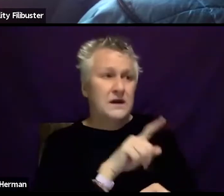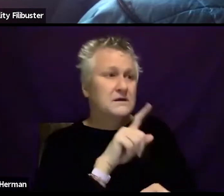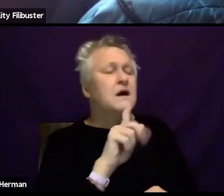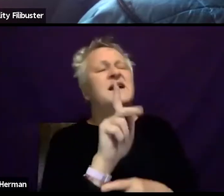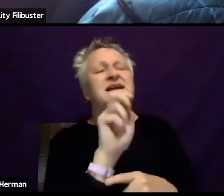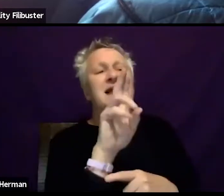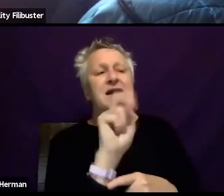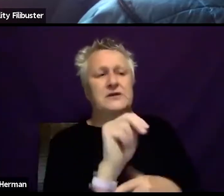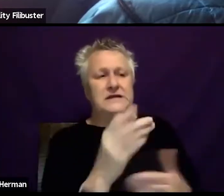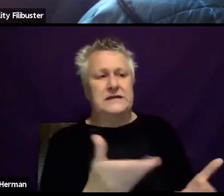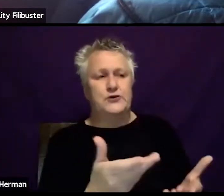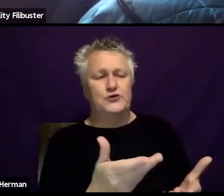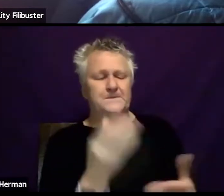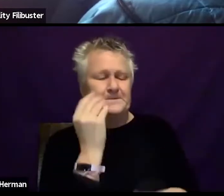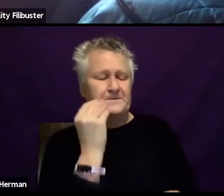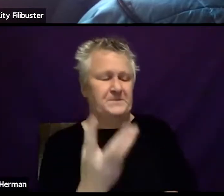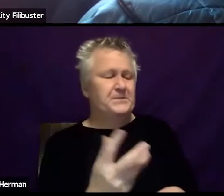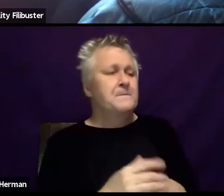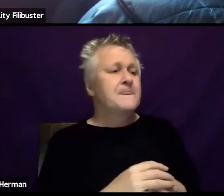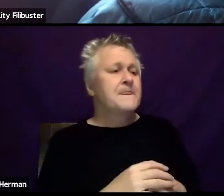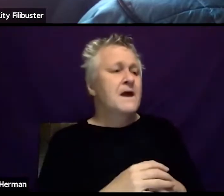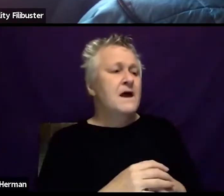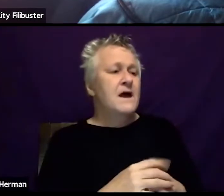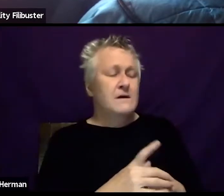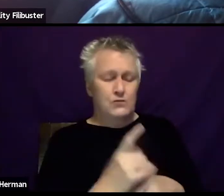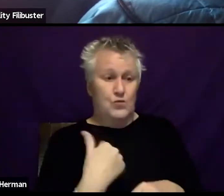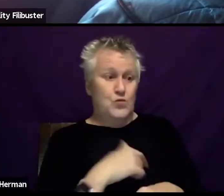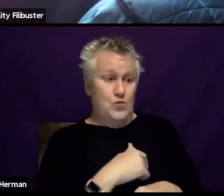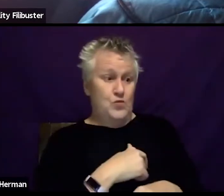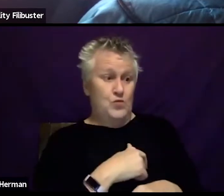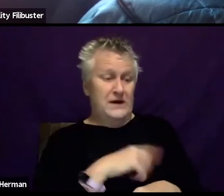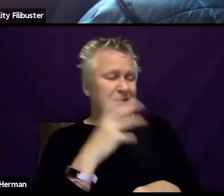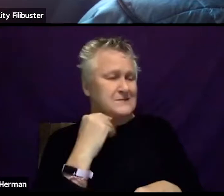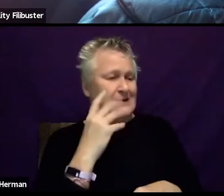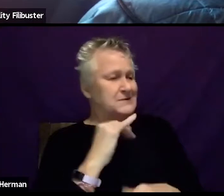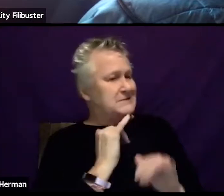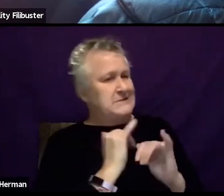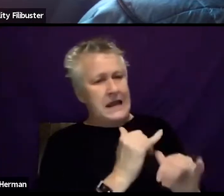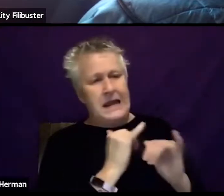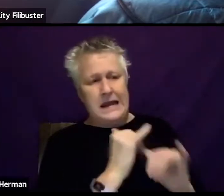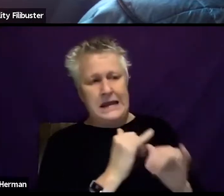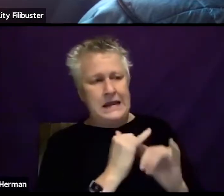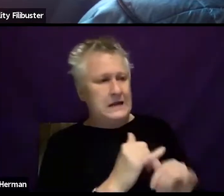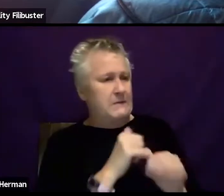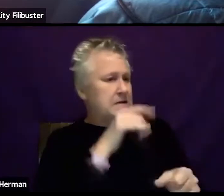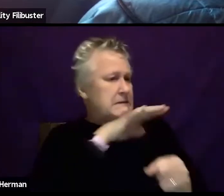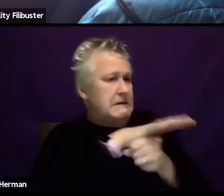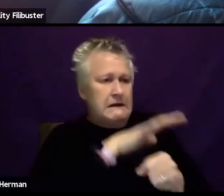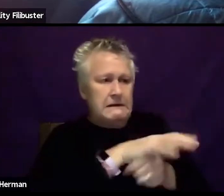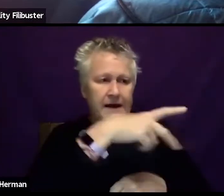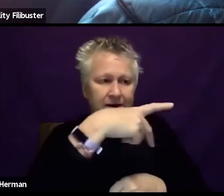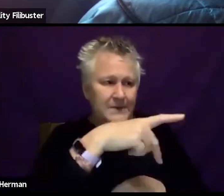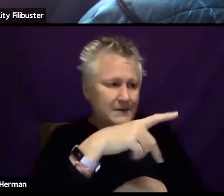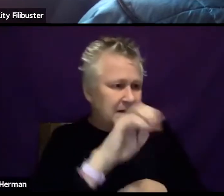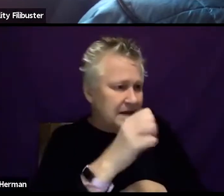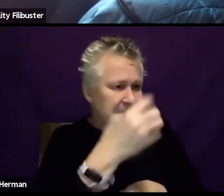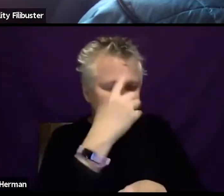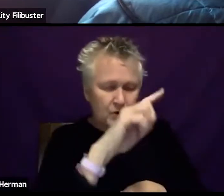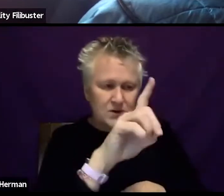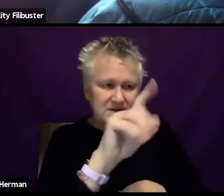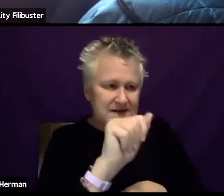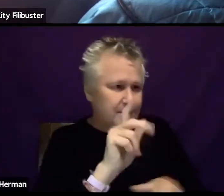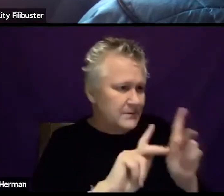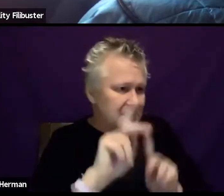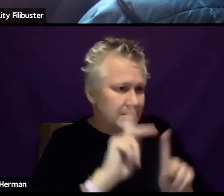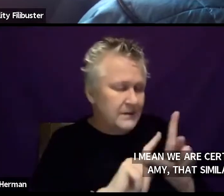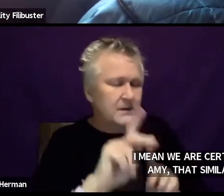again, Amy, that similar things of lack of PPE for disabled people and attendance,